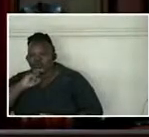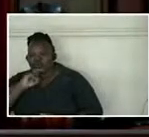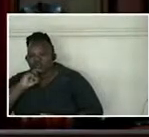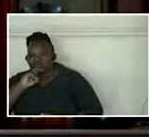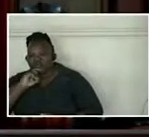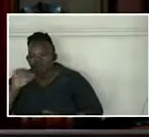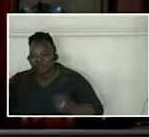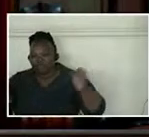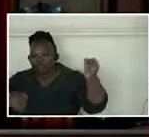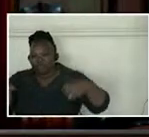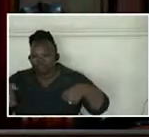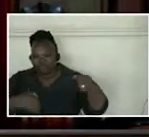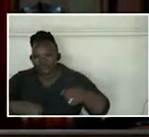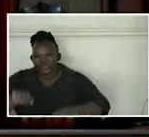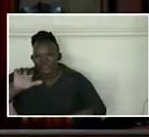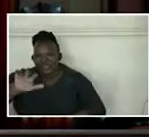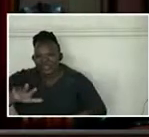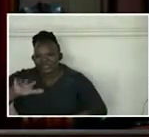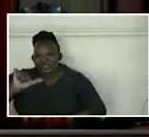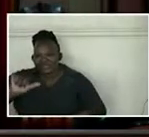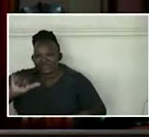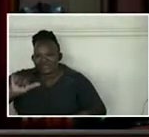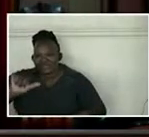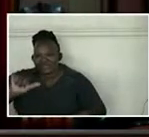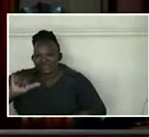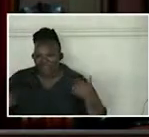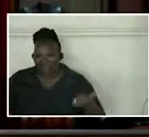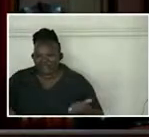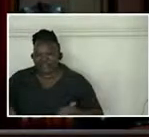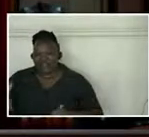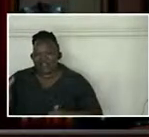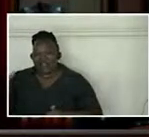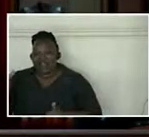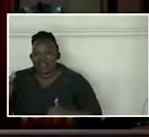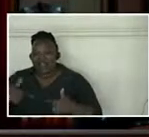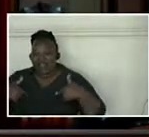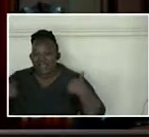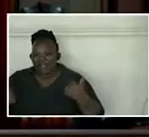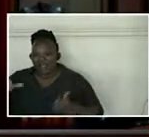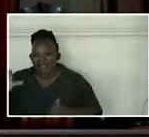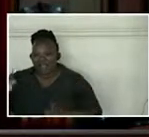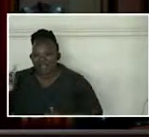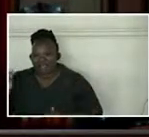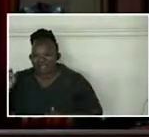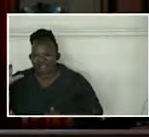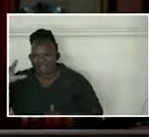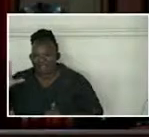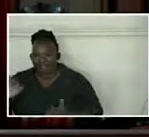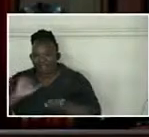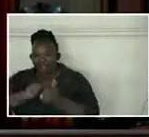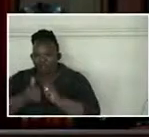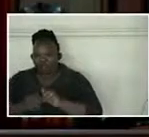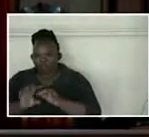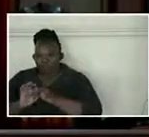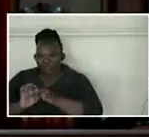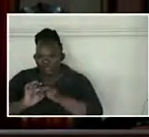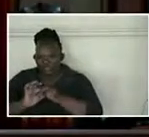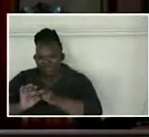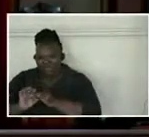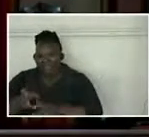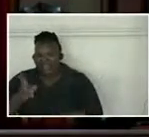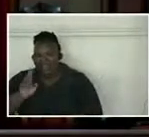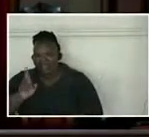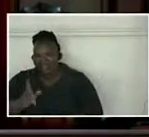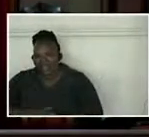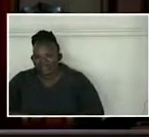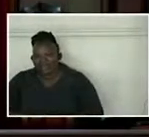86 healthy lifestyle coordinators and school sports coordinators once again under